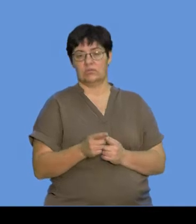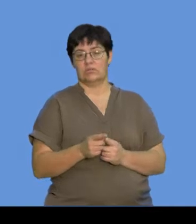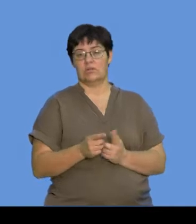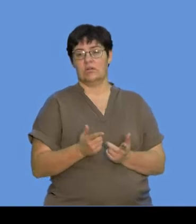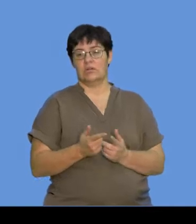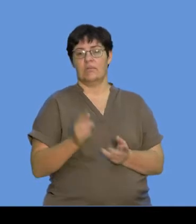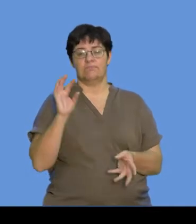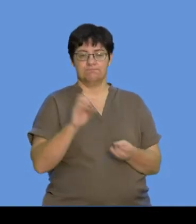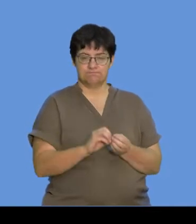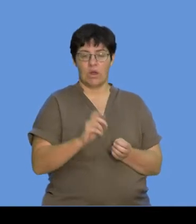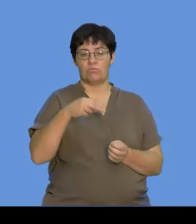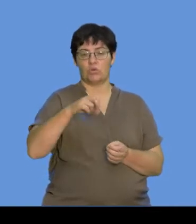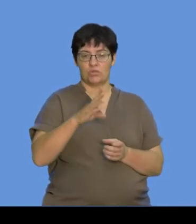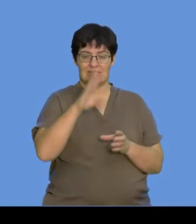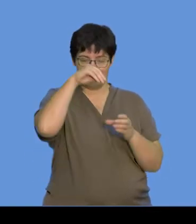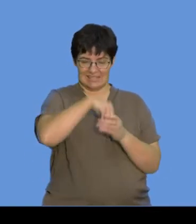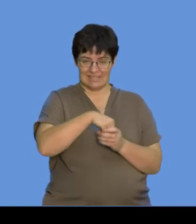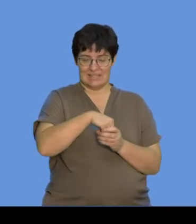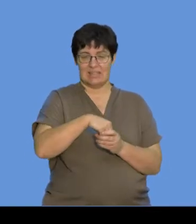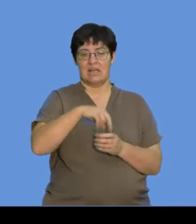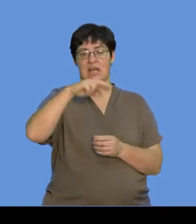nucleon number, which is the sum of the protons and